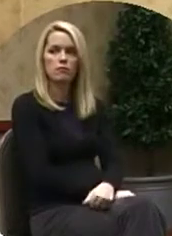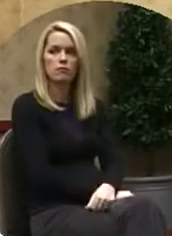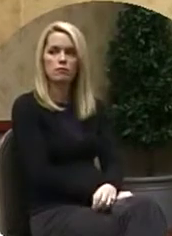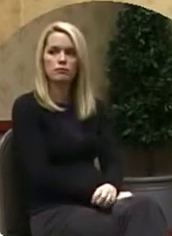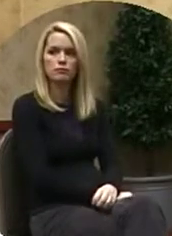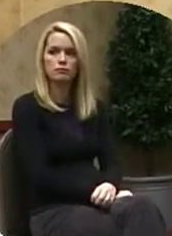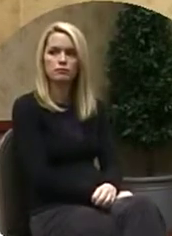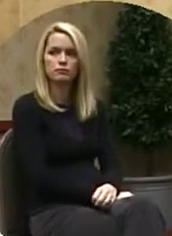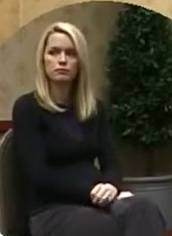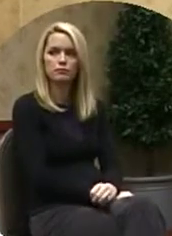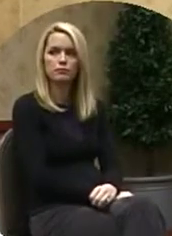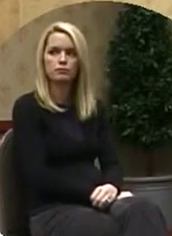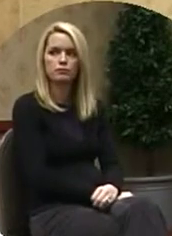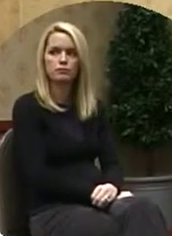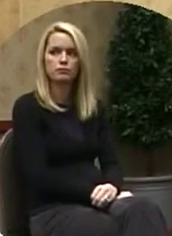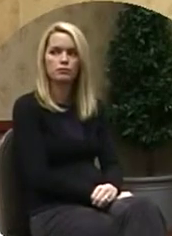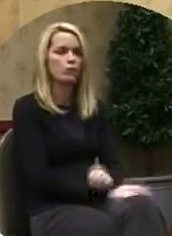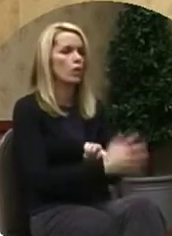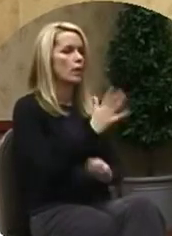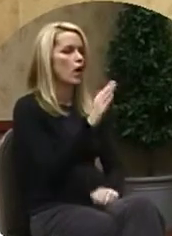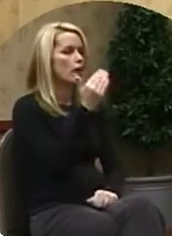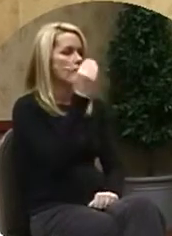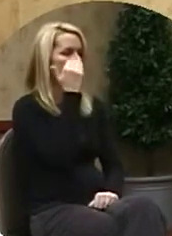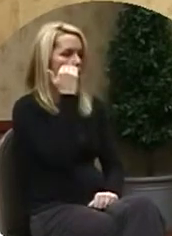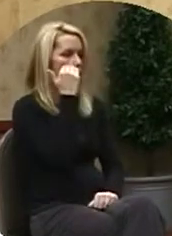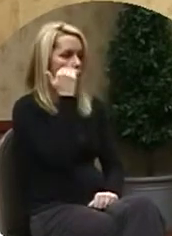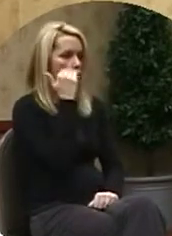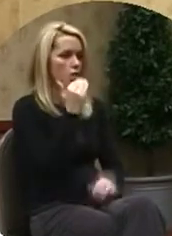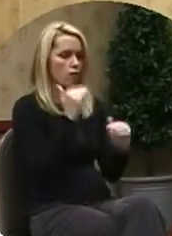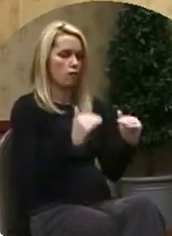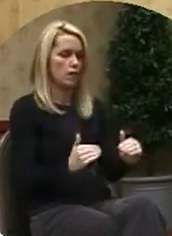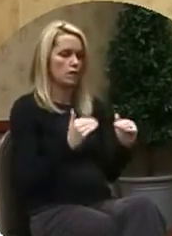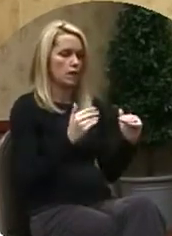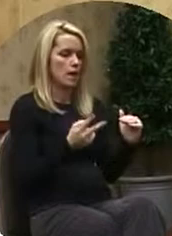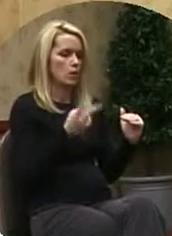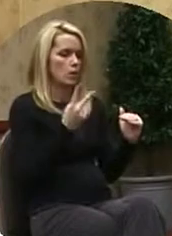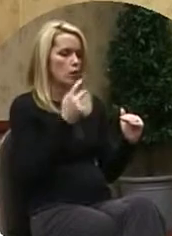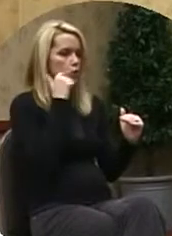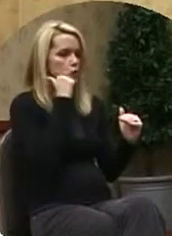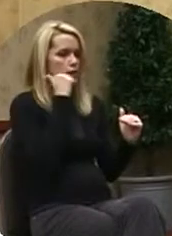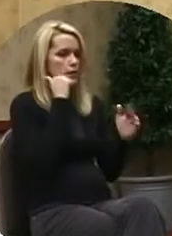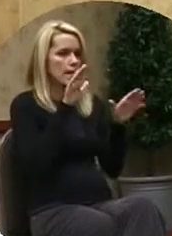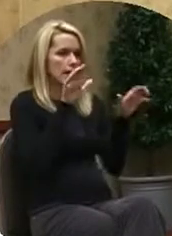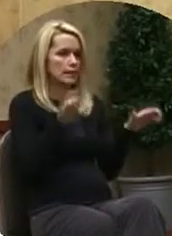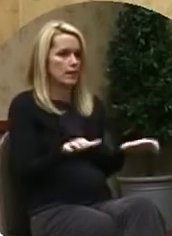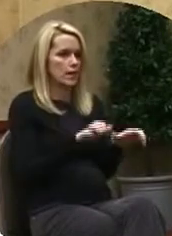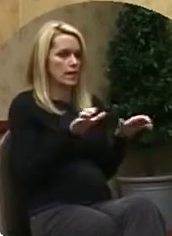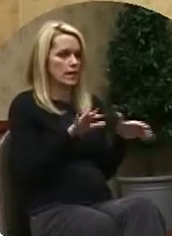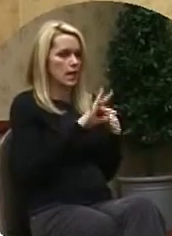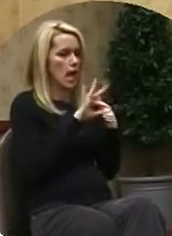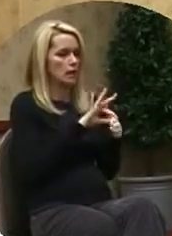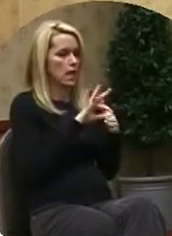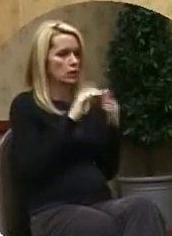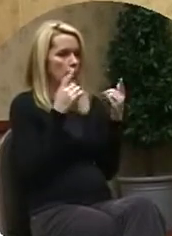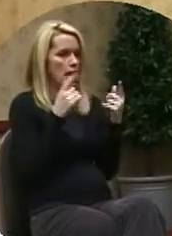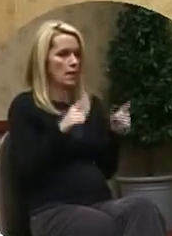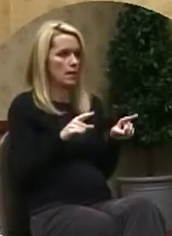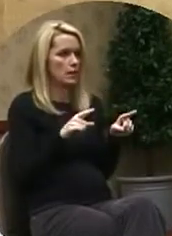So what do we know? Step 2, the routine activities or context, usually